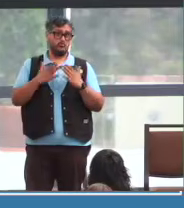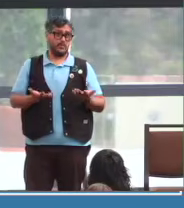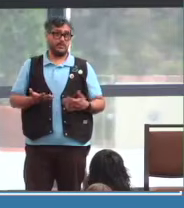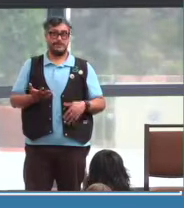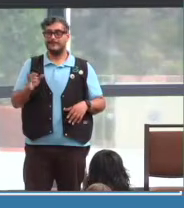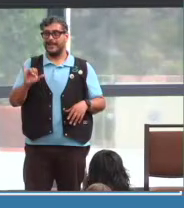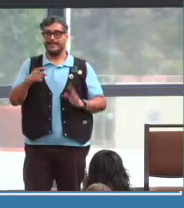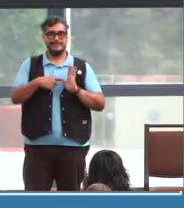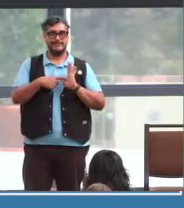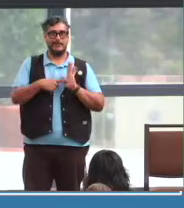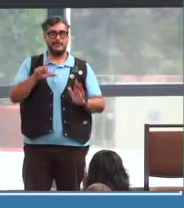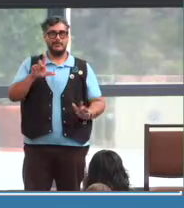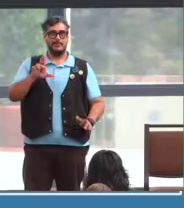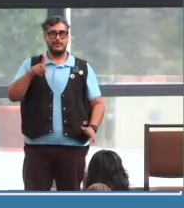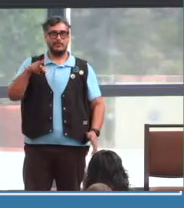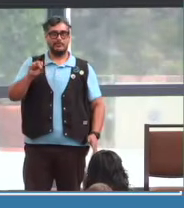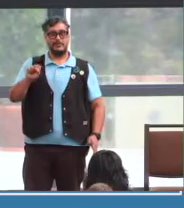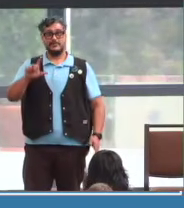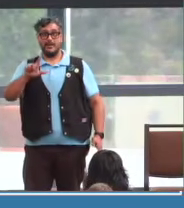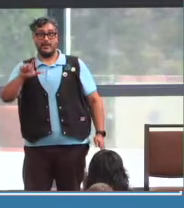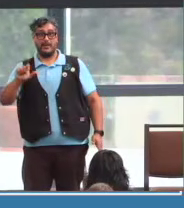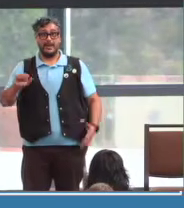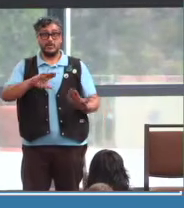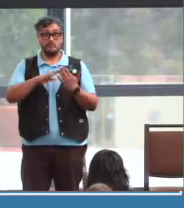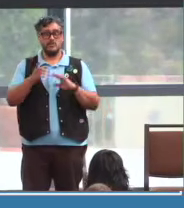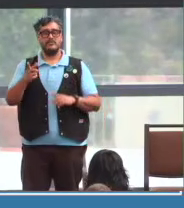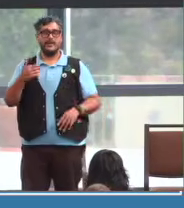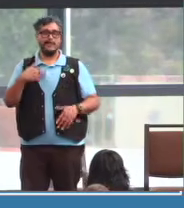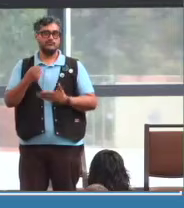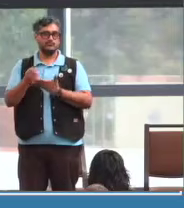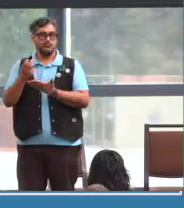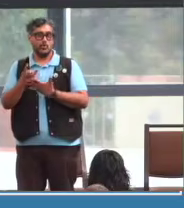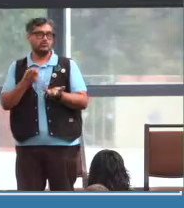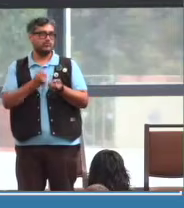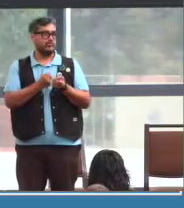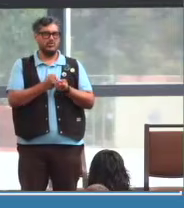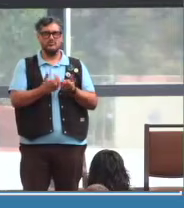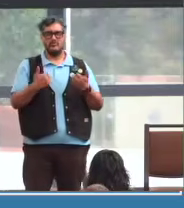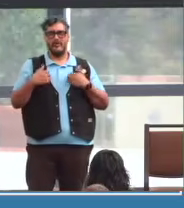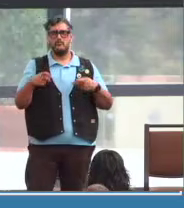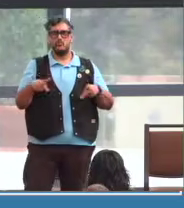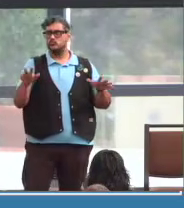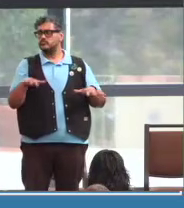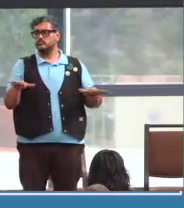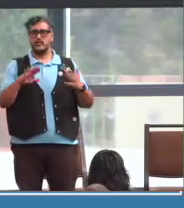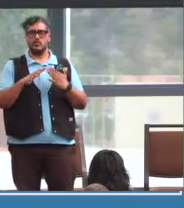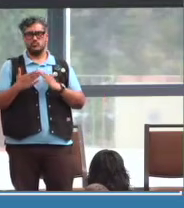LA Foundation has support and social workers. So there should be opportunities in your community to help identify